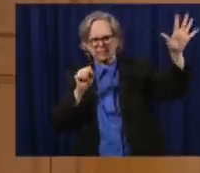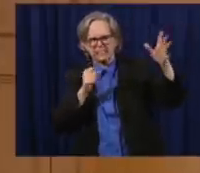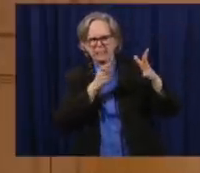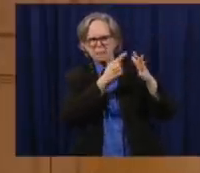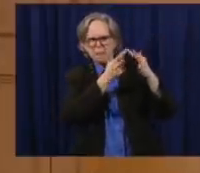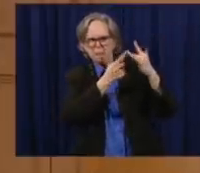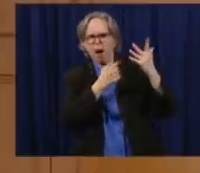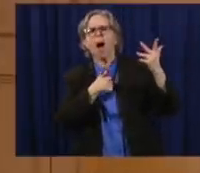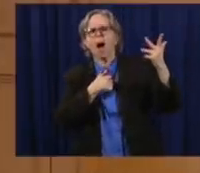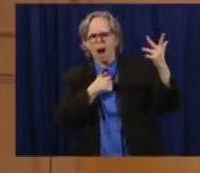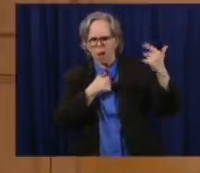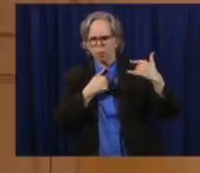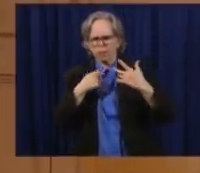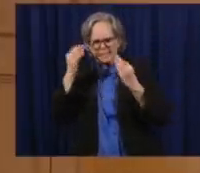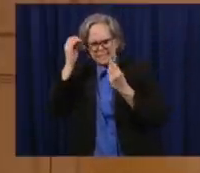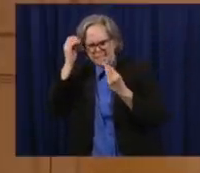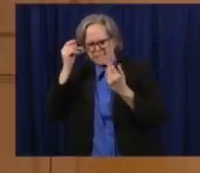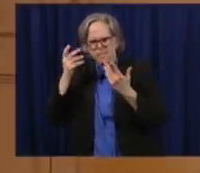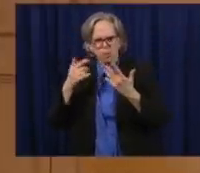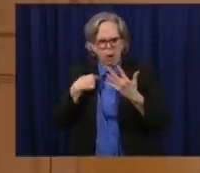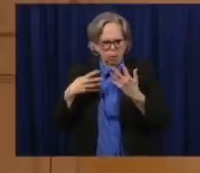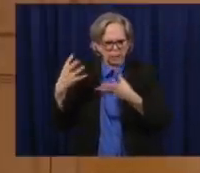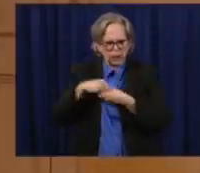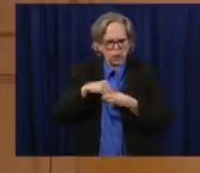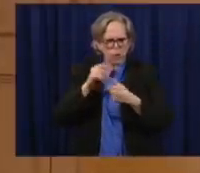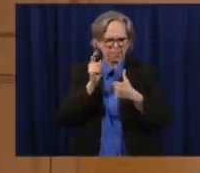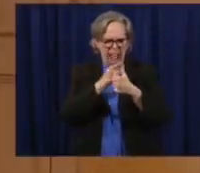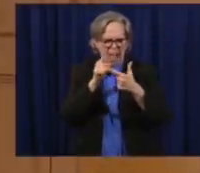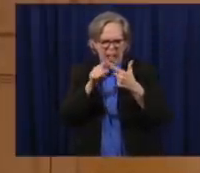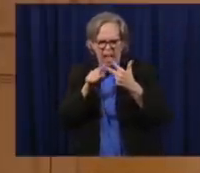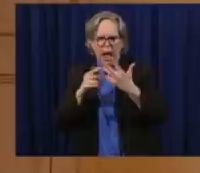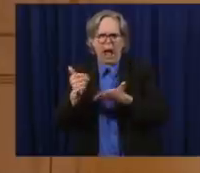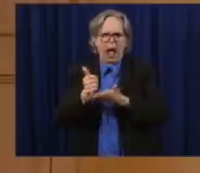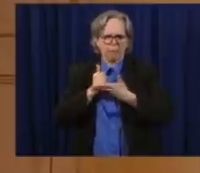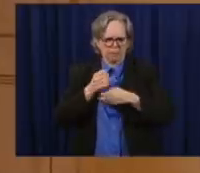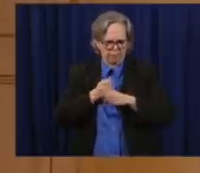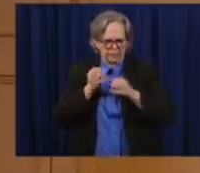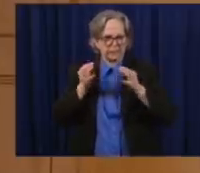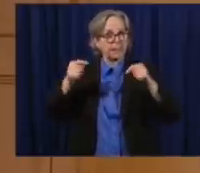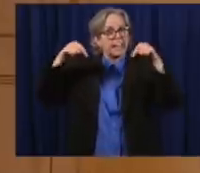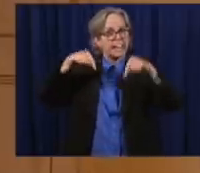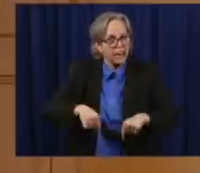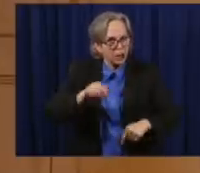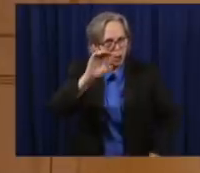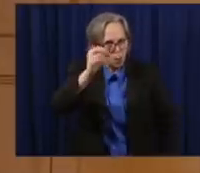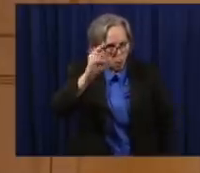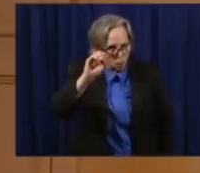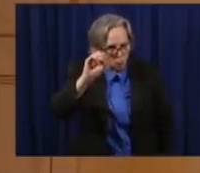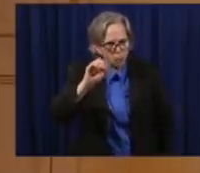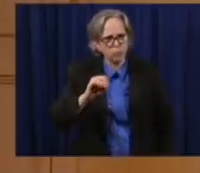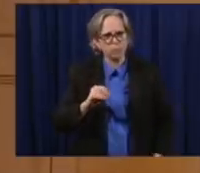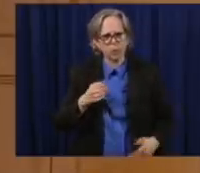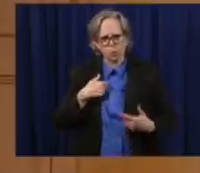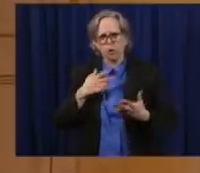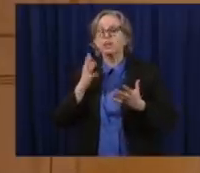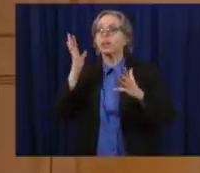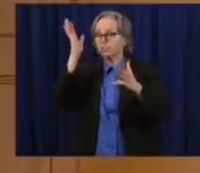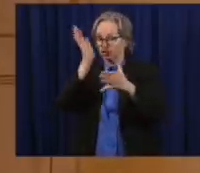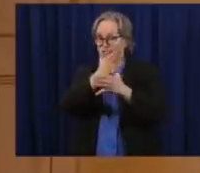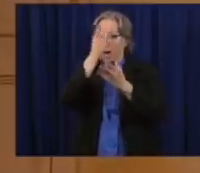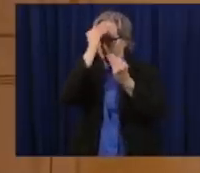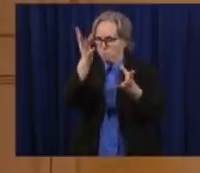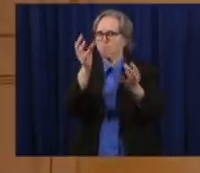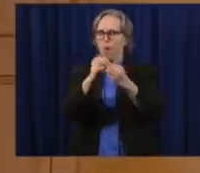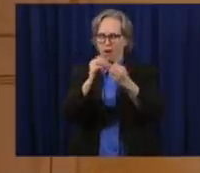what can we realistically follow in Ohio. So So we will share more of that as we unveil